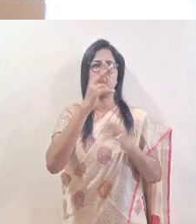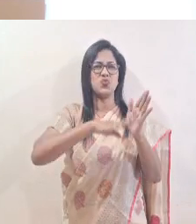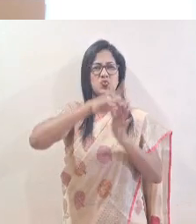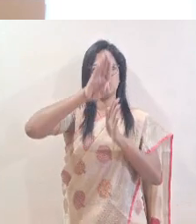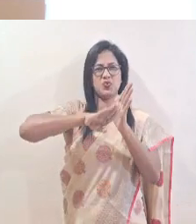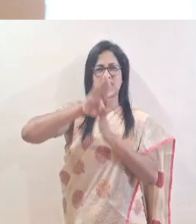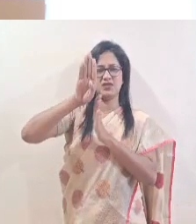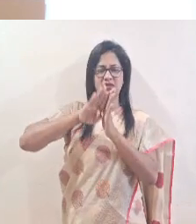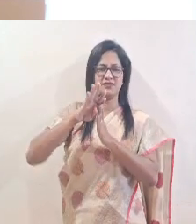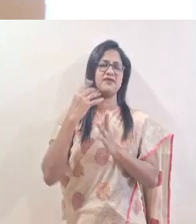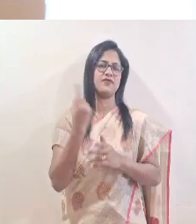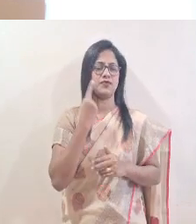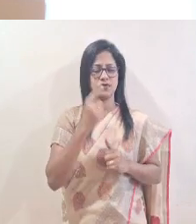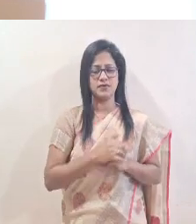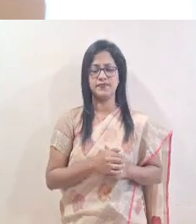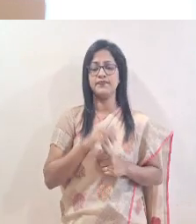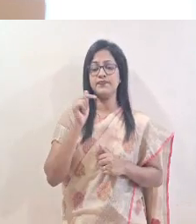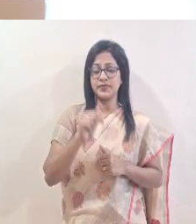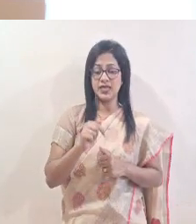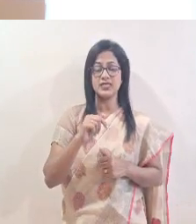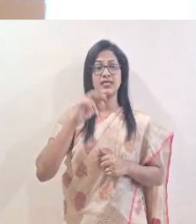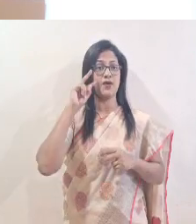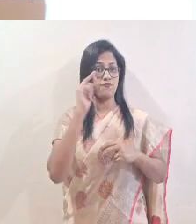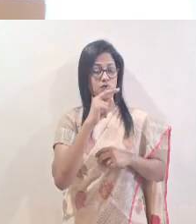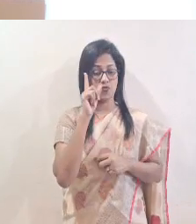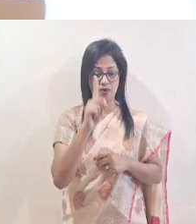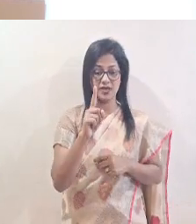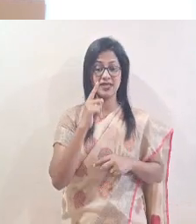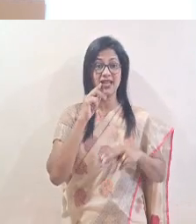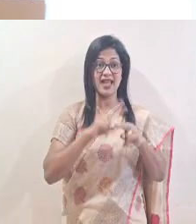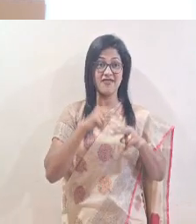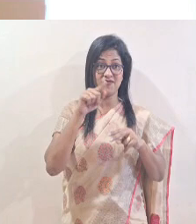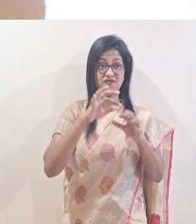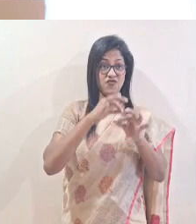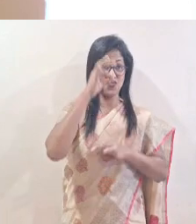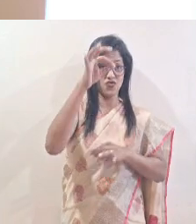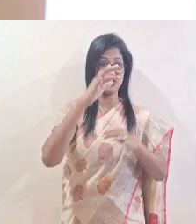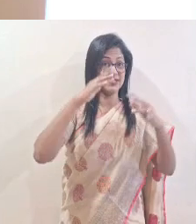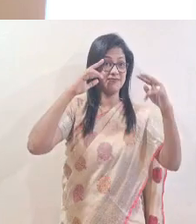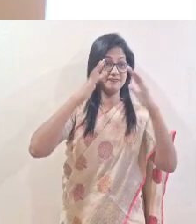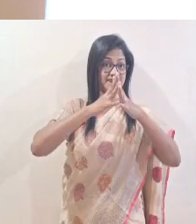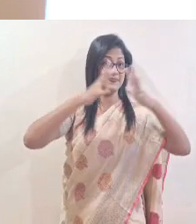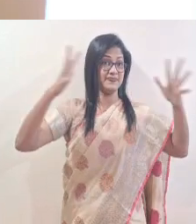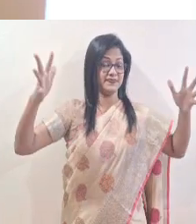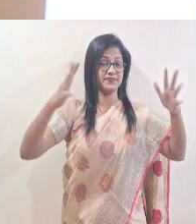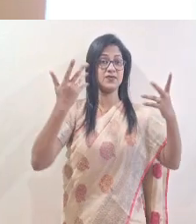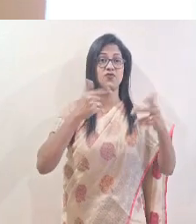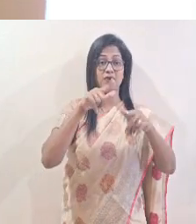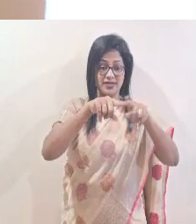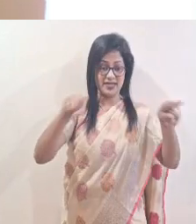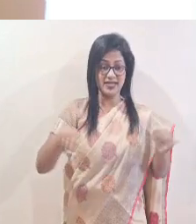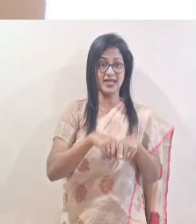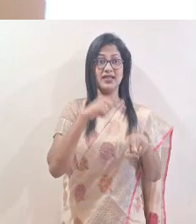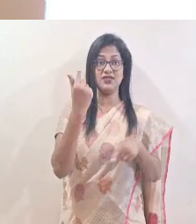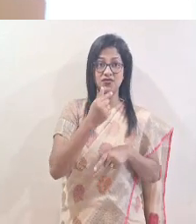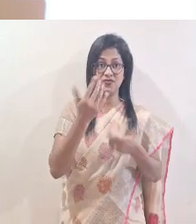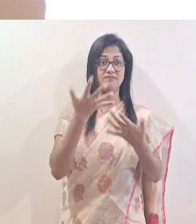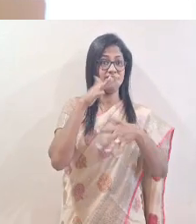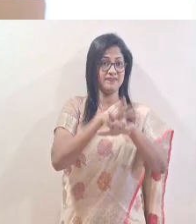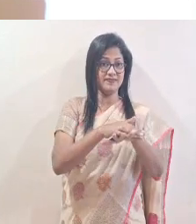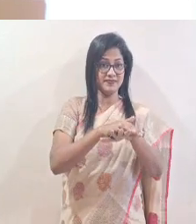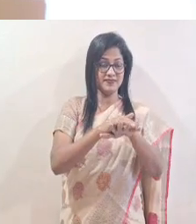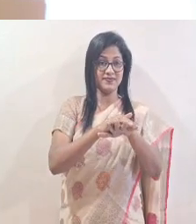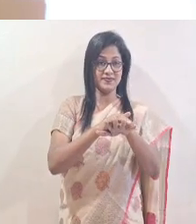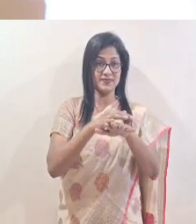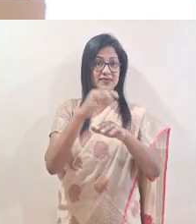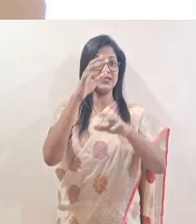sticking to graph theoretical indices. So this is one aspect. And if you see the future scope, the land use integration